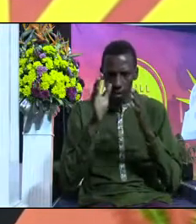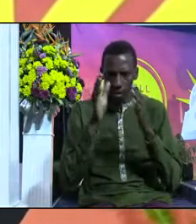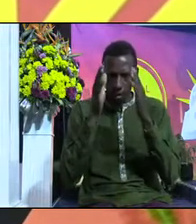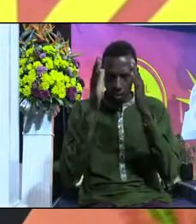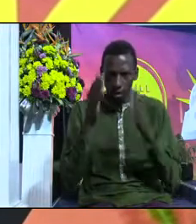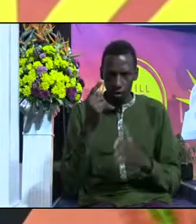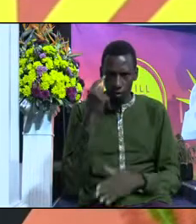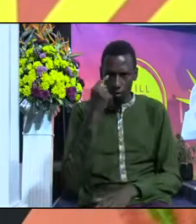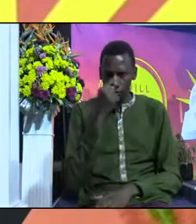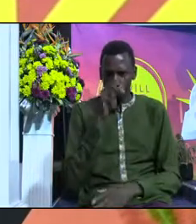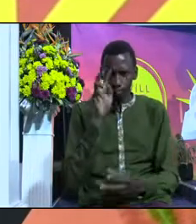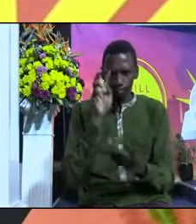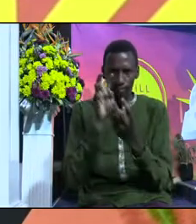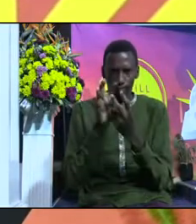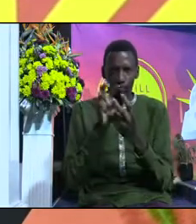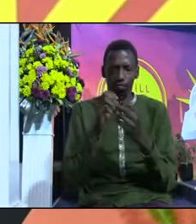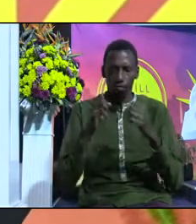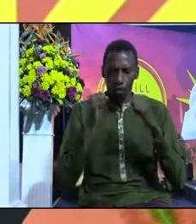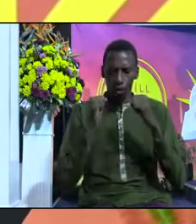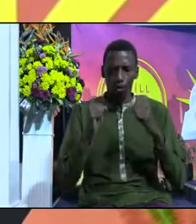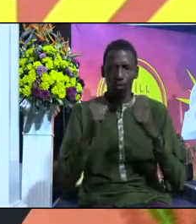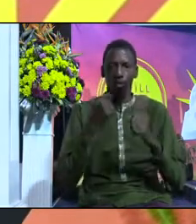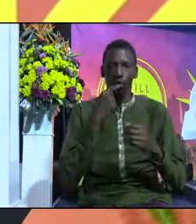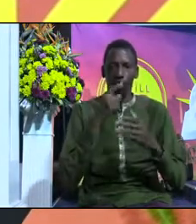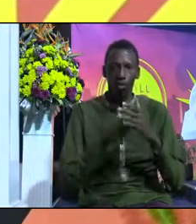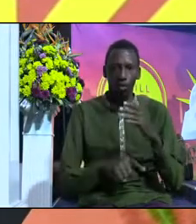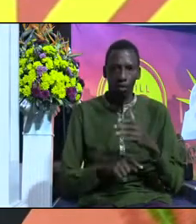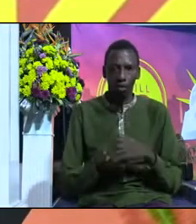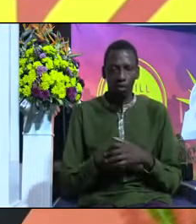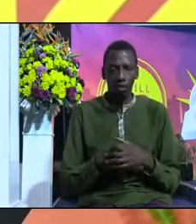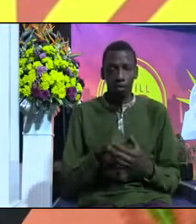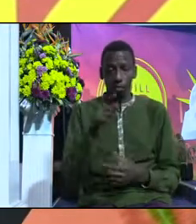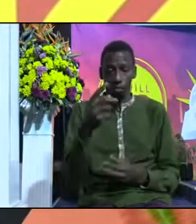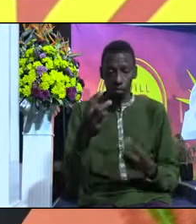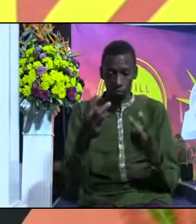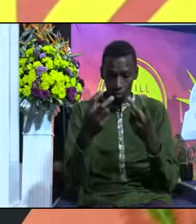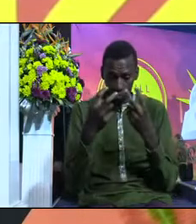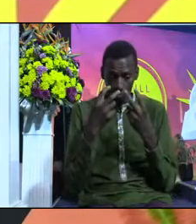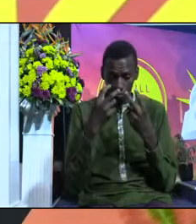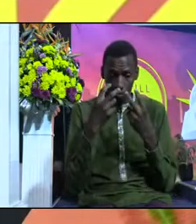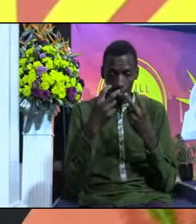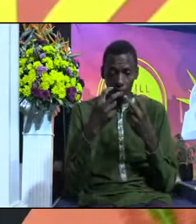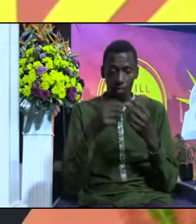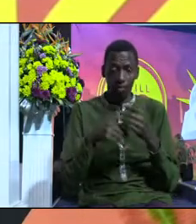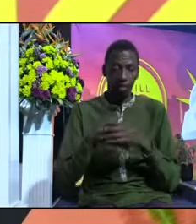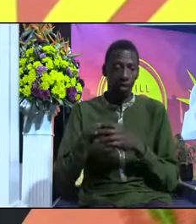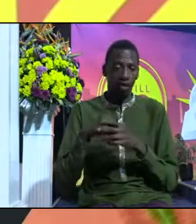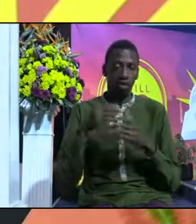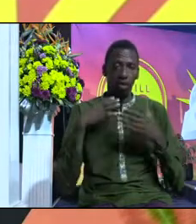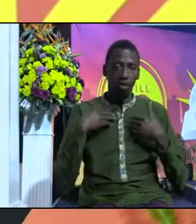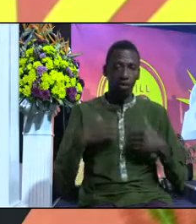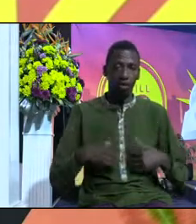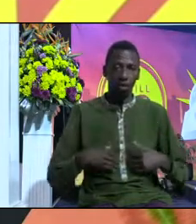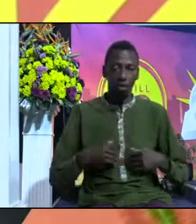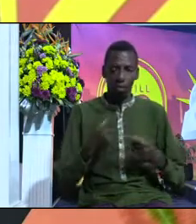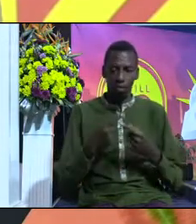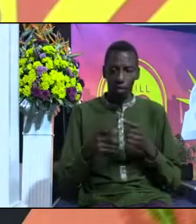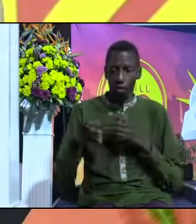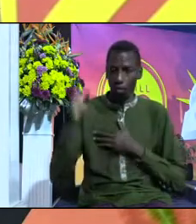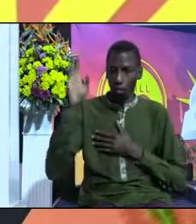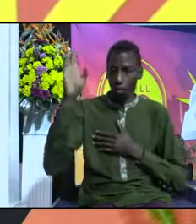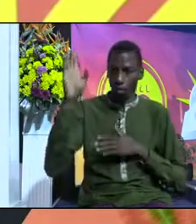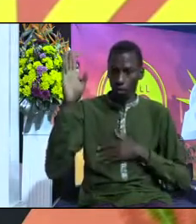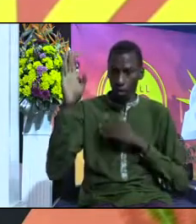to eyeball and with confidence say, you looking at me on the outside, But my